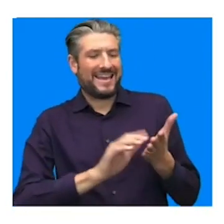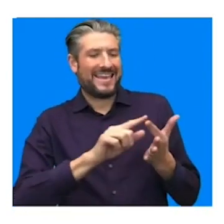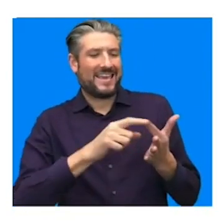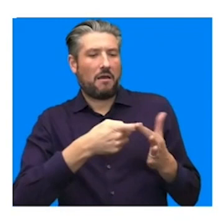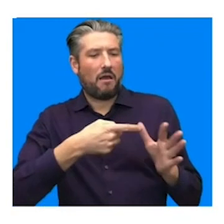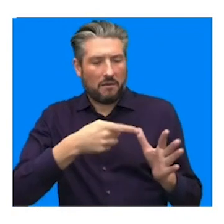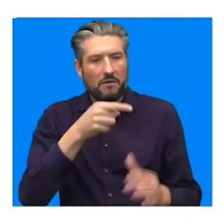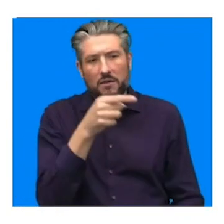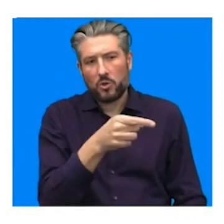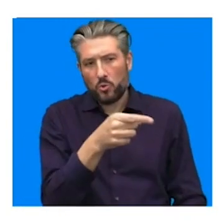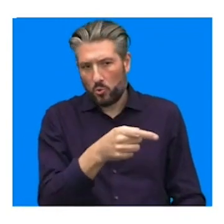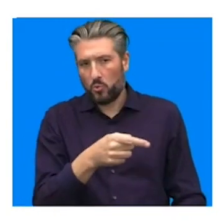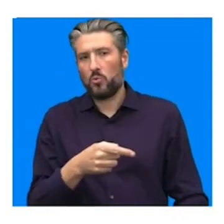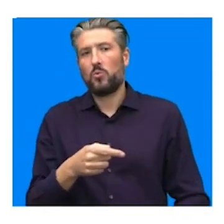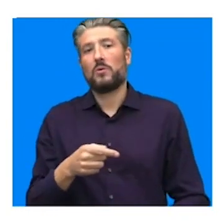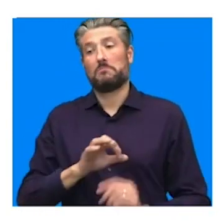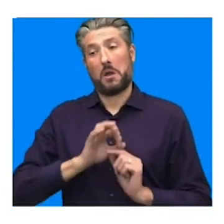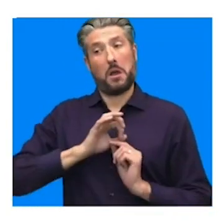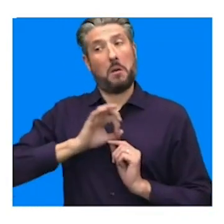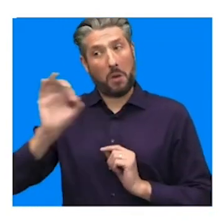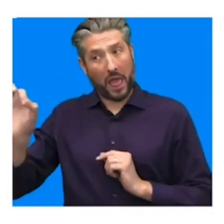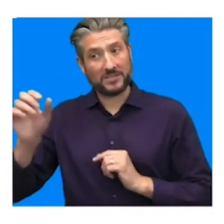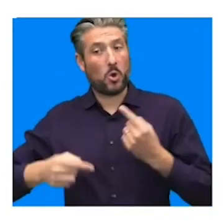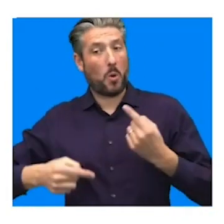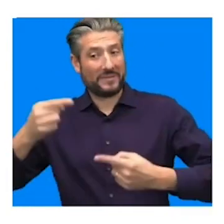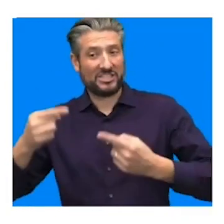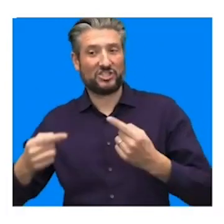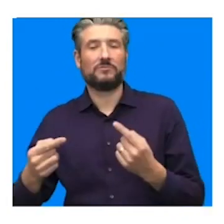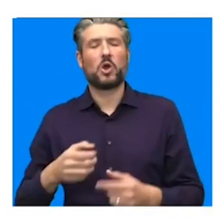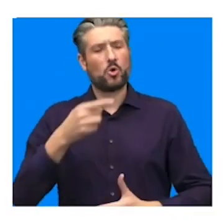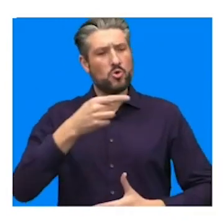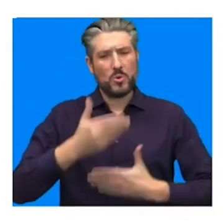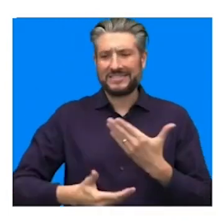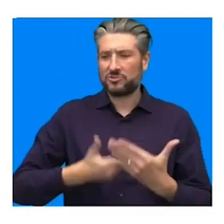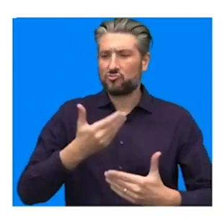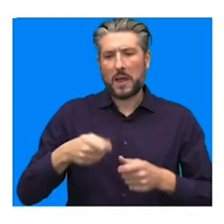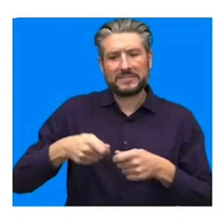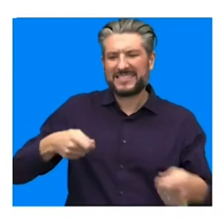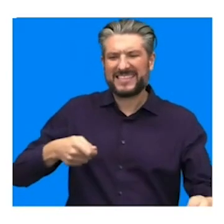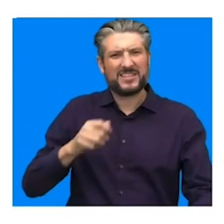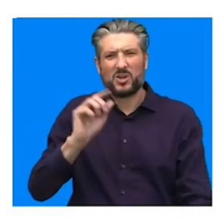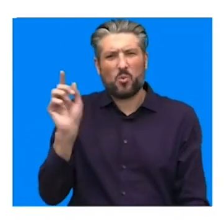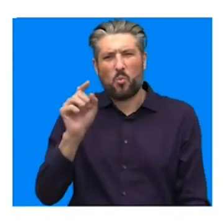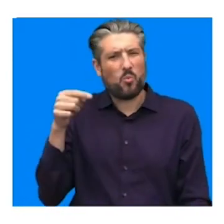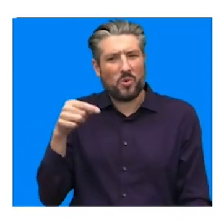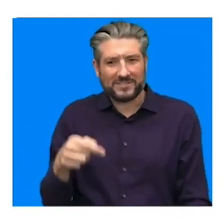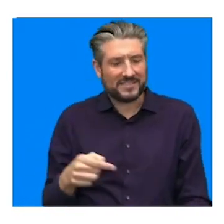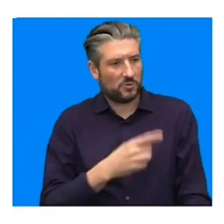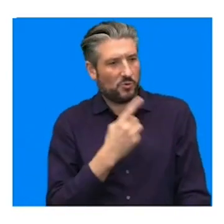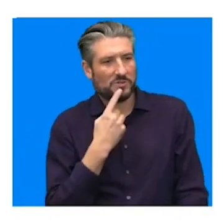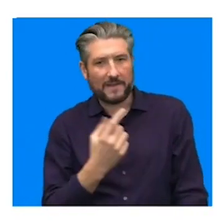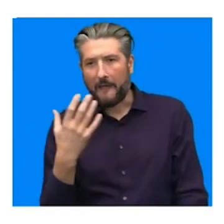you entered, how would you describe your stick? What did it have on it? What could it do? What gadgets and widgets did it have?